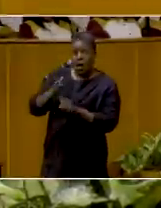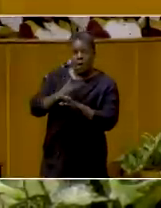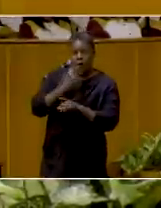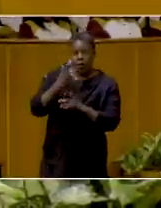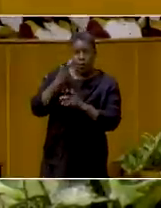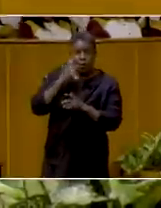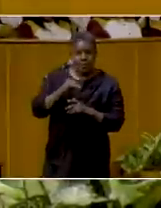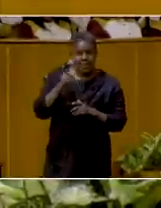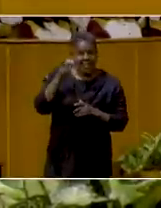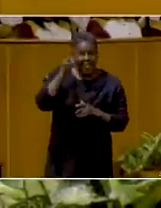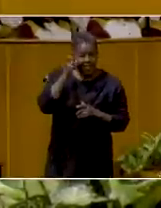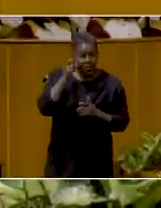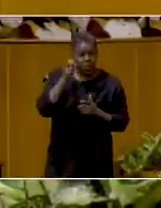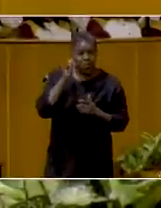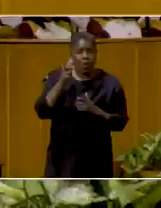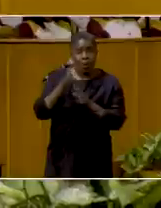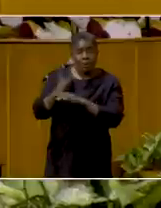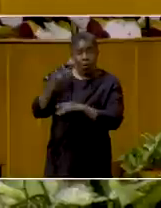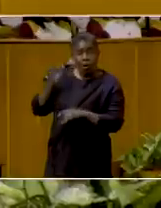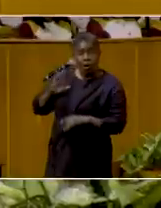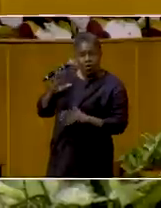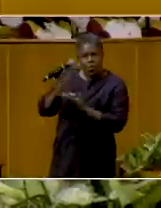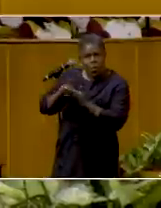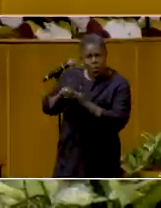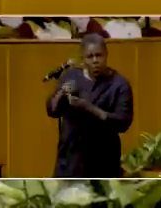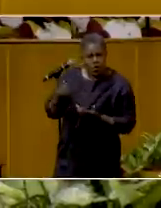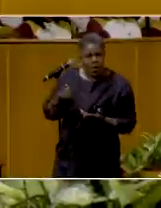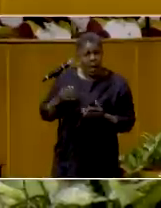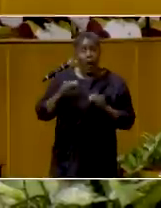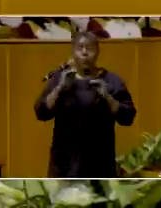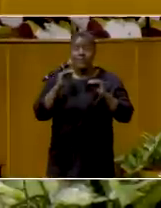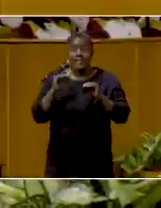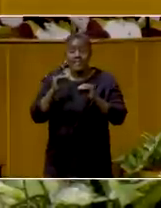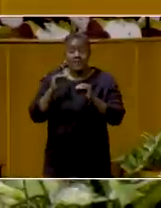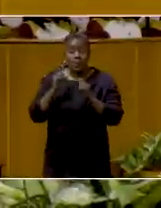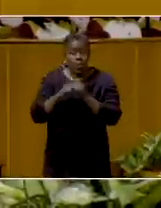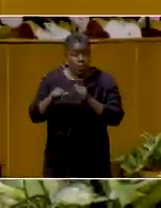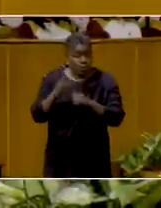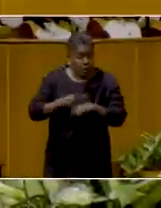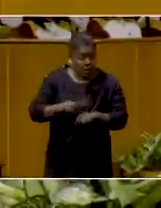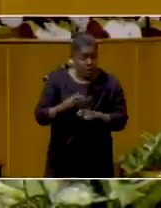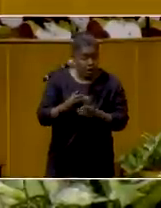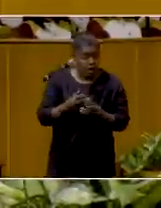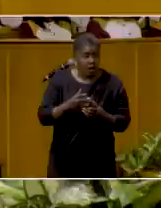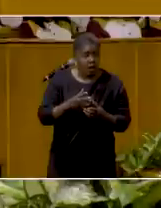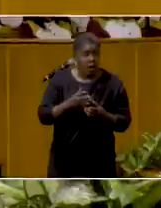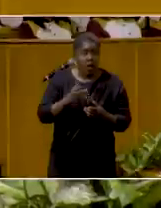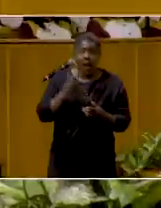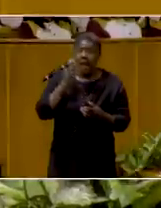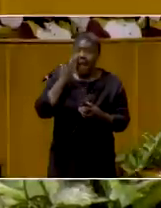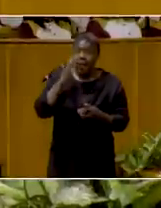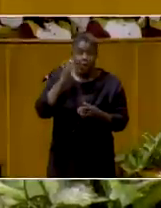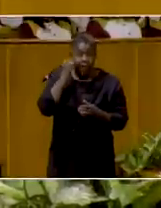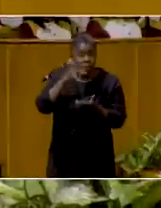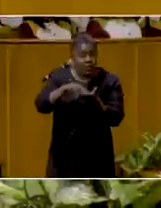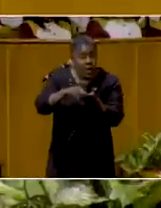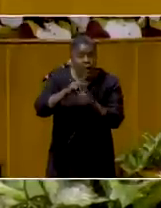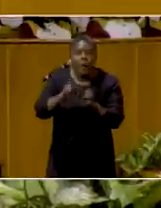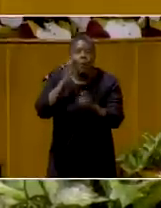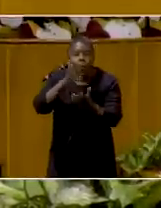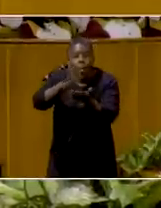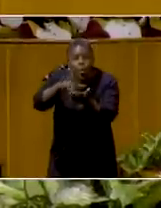through evil, you held in harmony. Can I teach today? I don't know if we'll shout, but we're going to learn